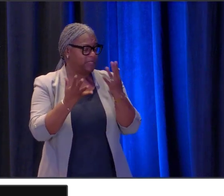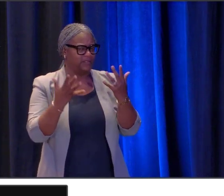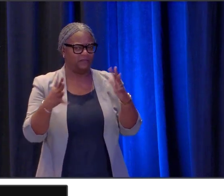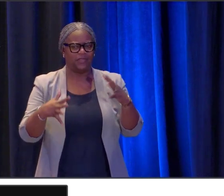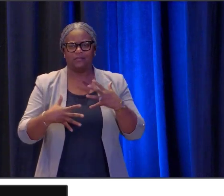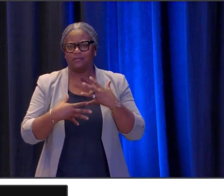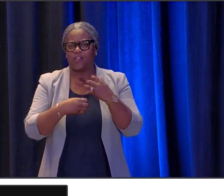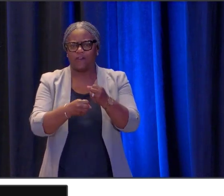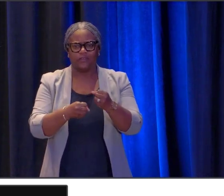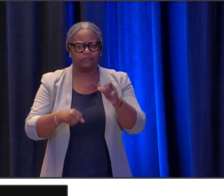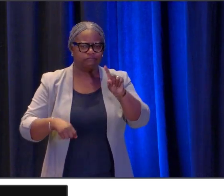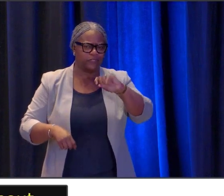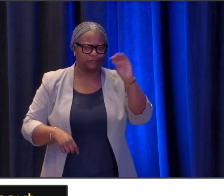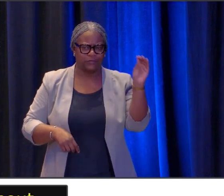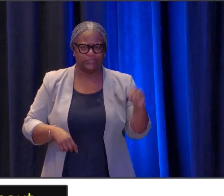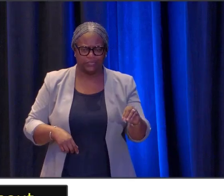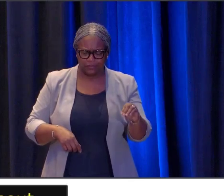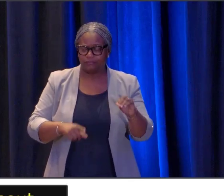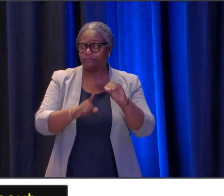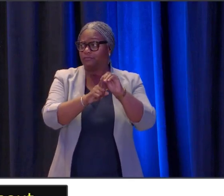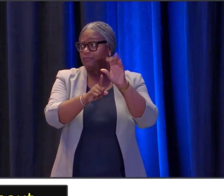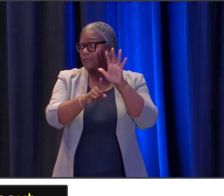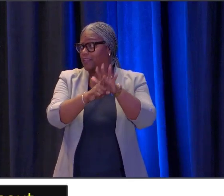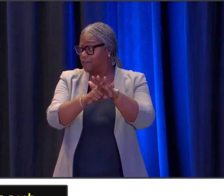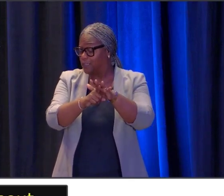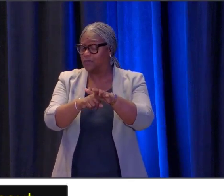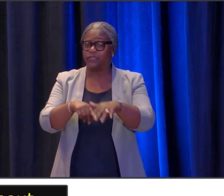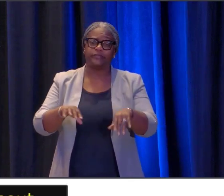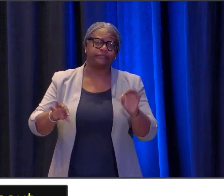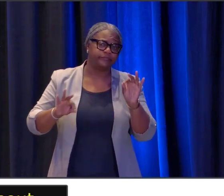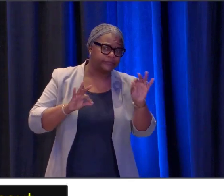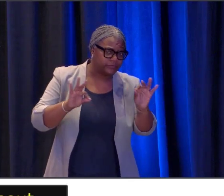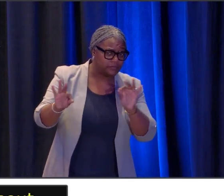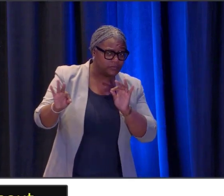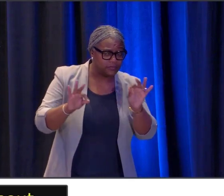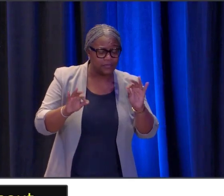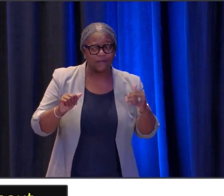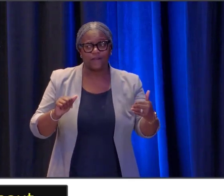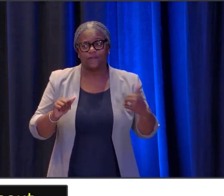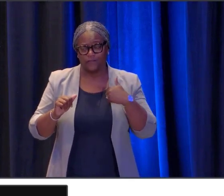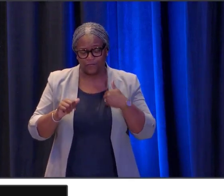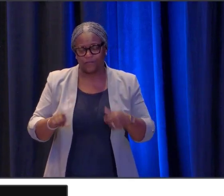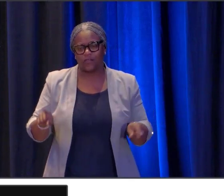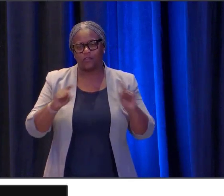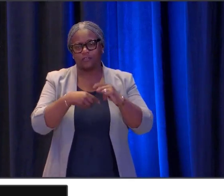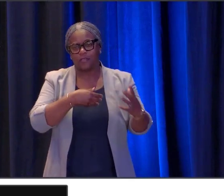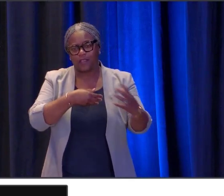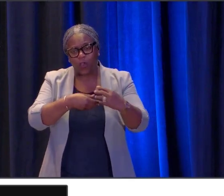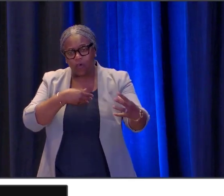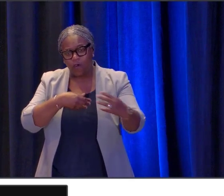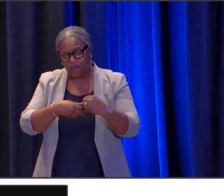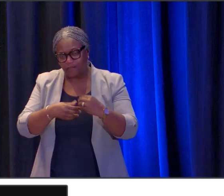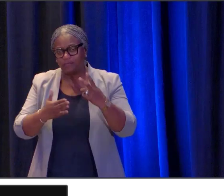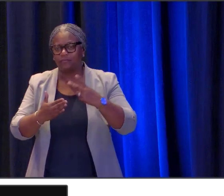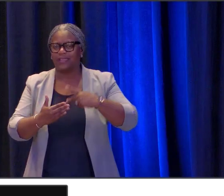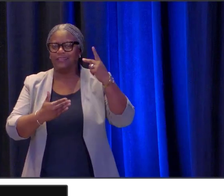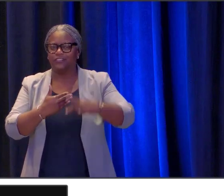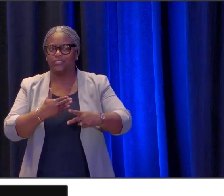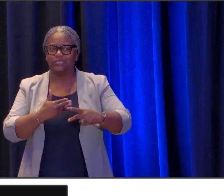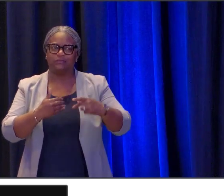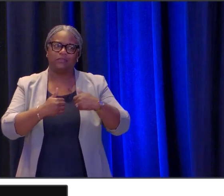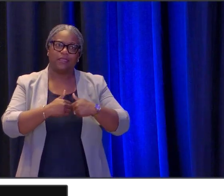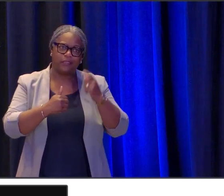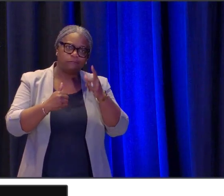that Nickel influence and Nickel having a voice in major initiatives and major key